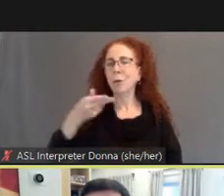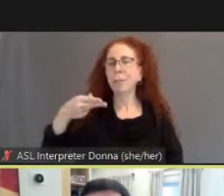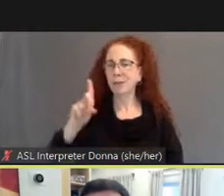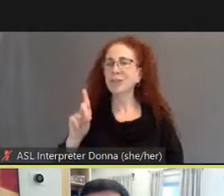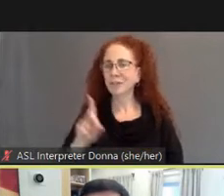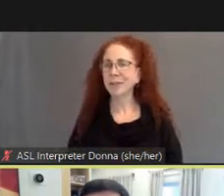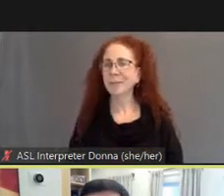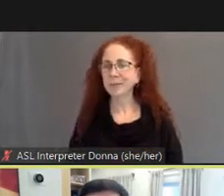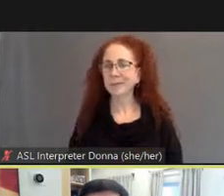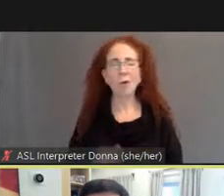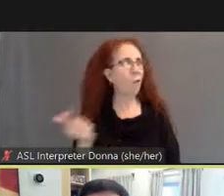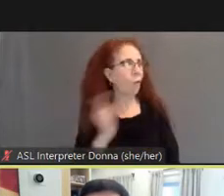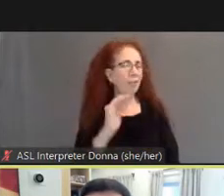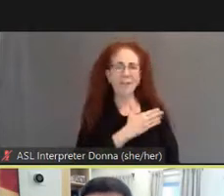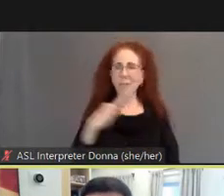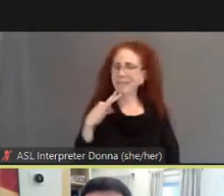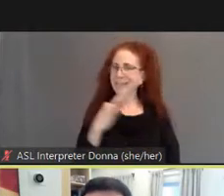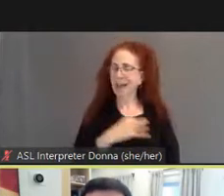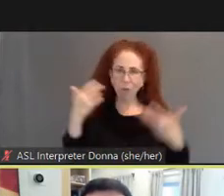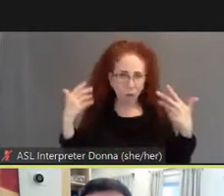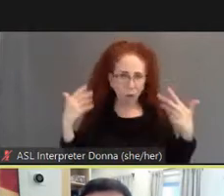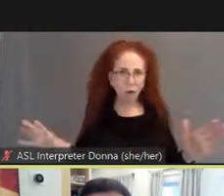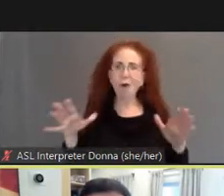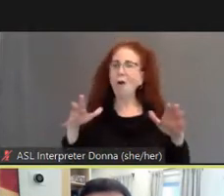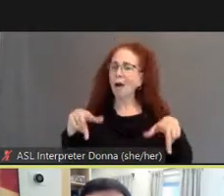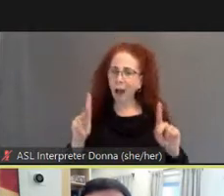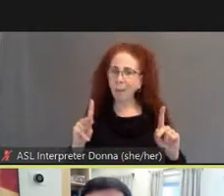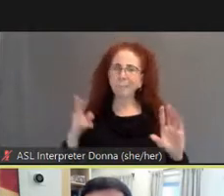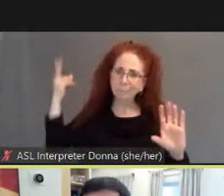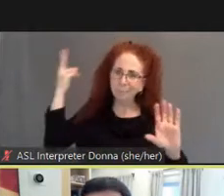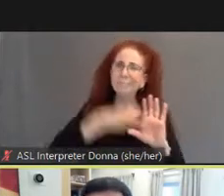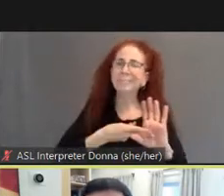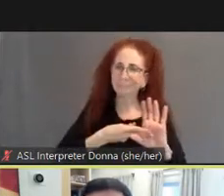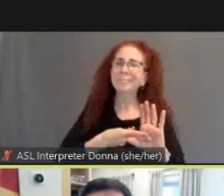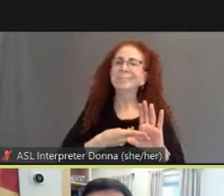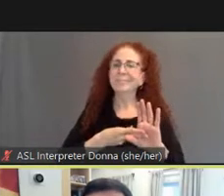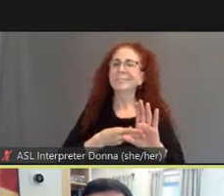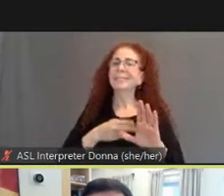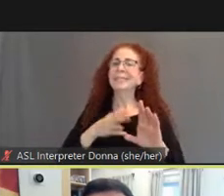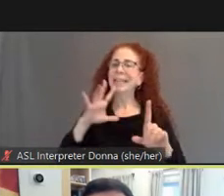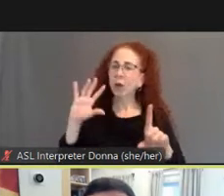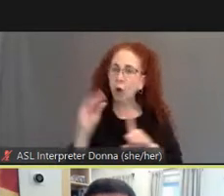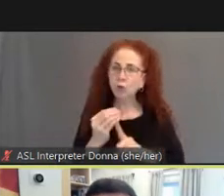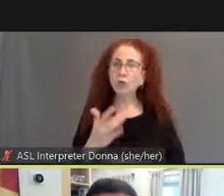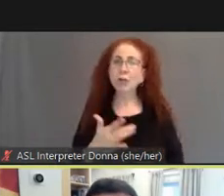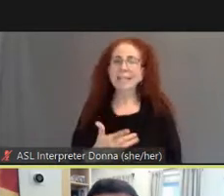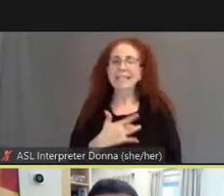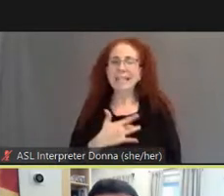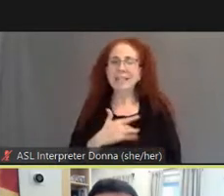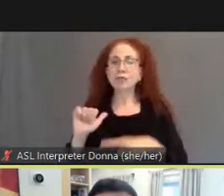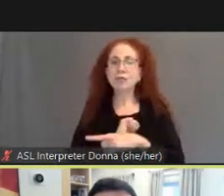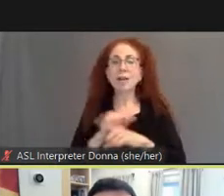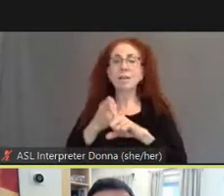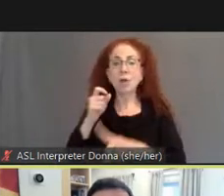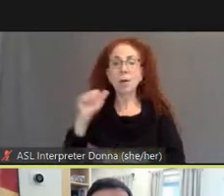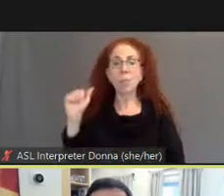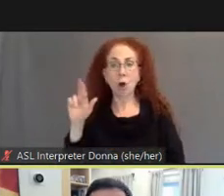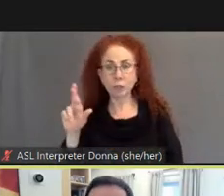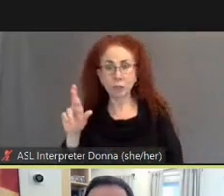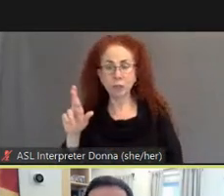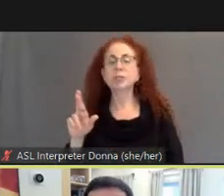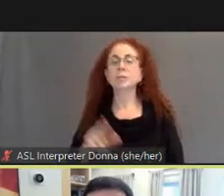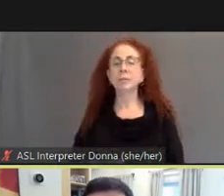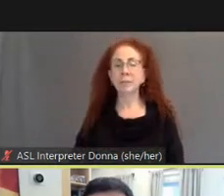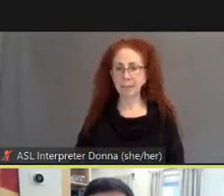Opera Philadelphia's staff has had the opportunity to participate in a cultural sensitivity training from Artreach. We